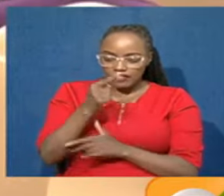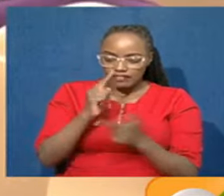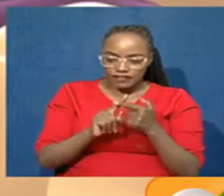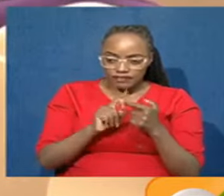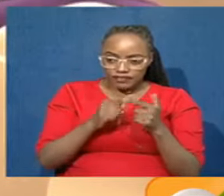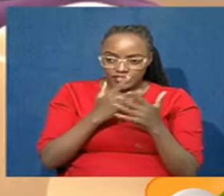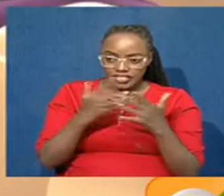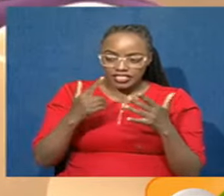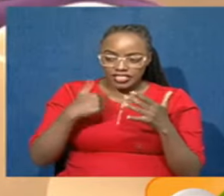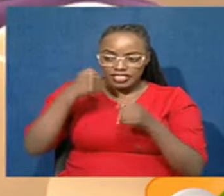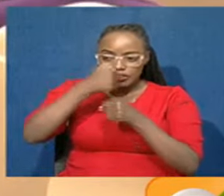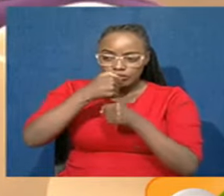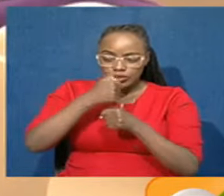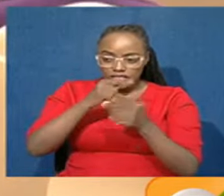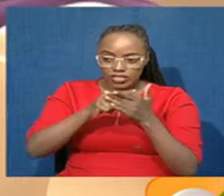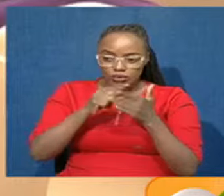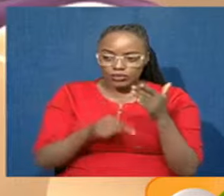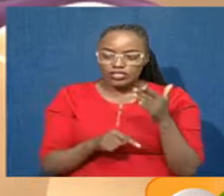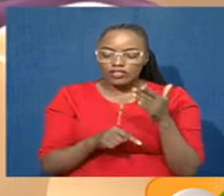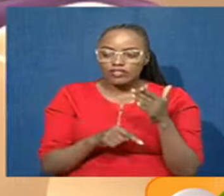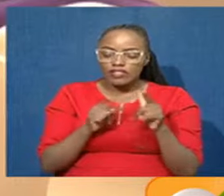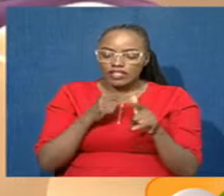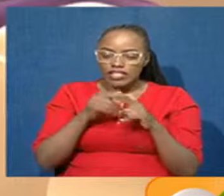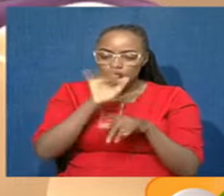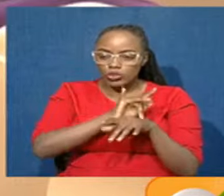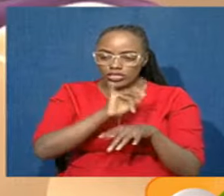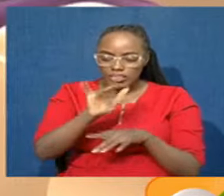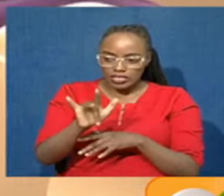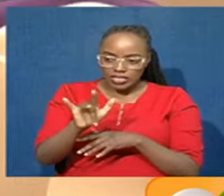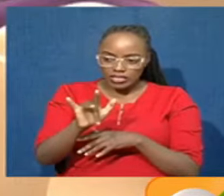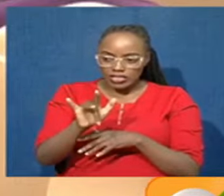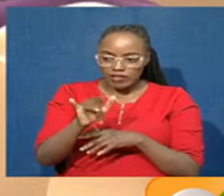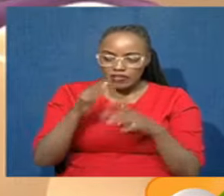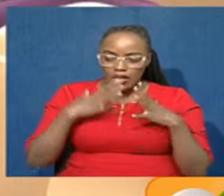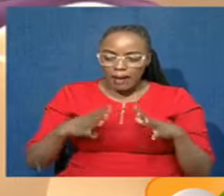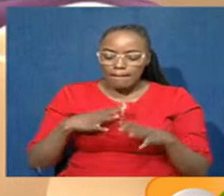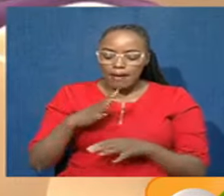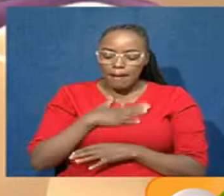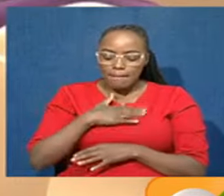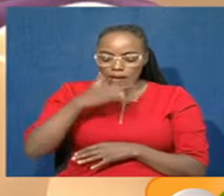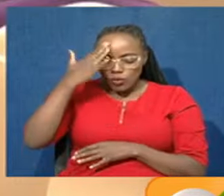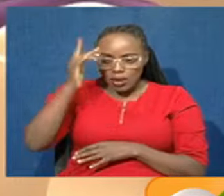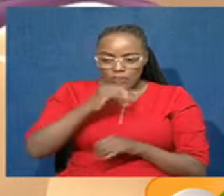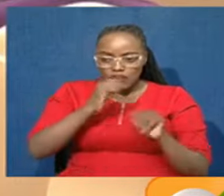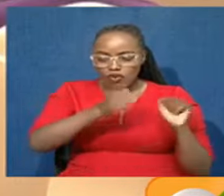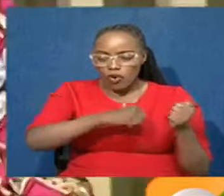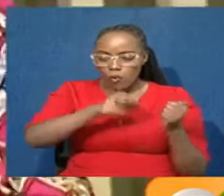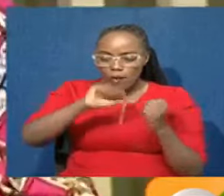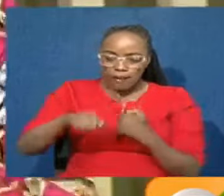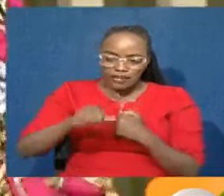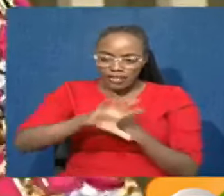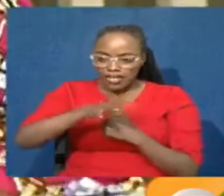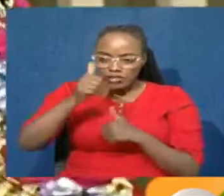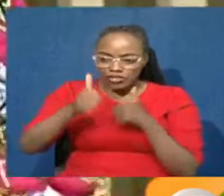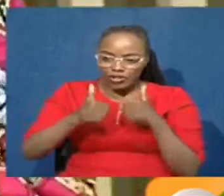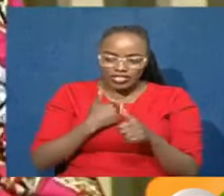that we did was to sensitize our people. As you know, Homa Bay is one of the counties that